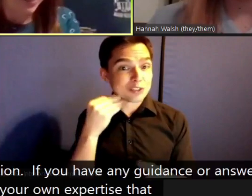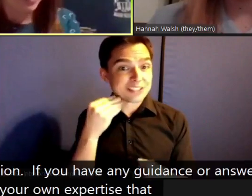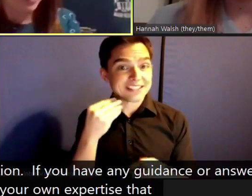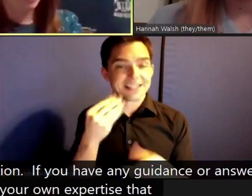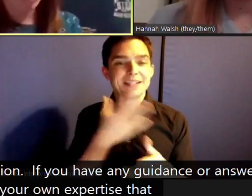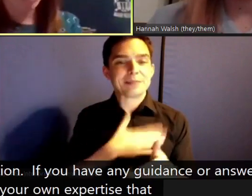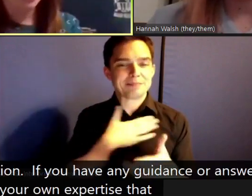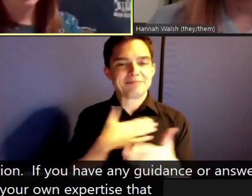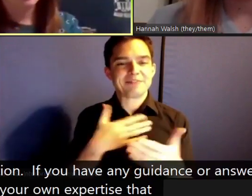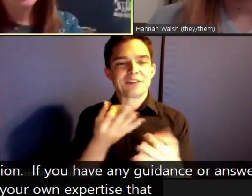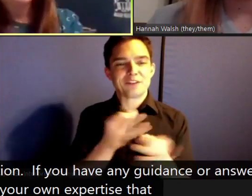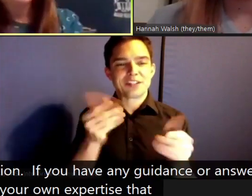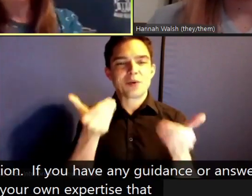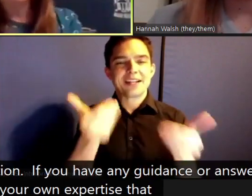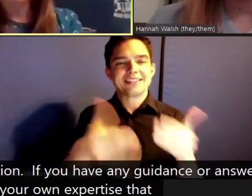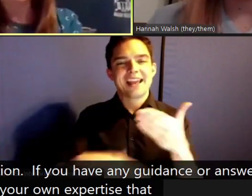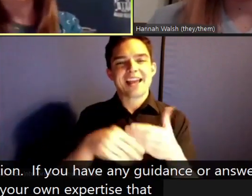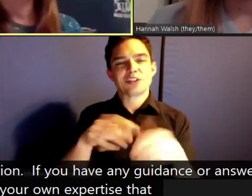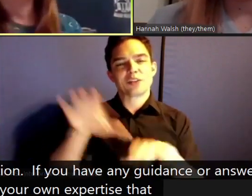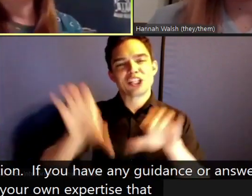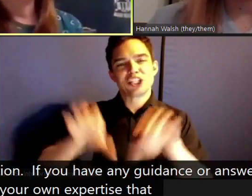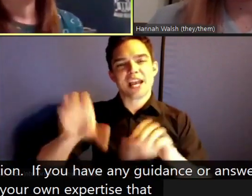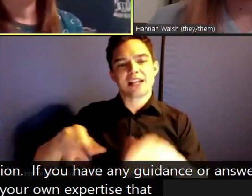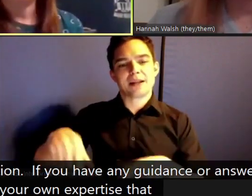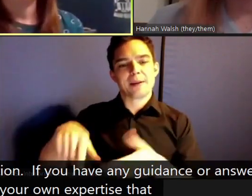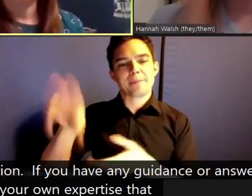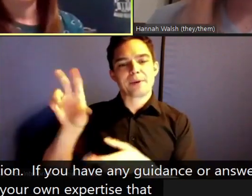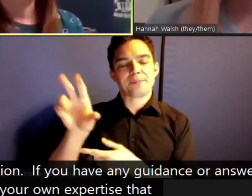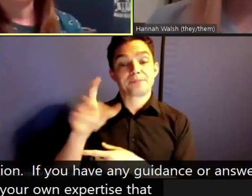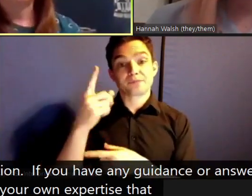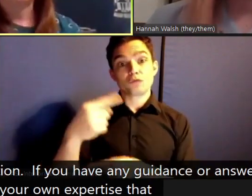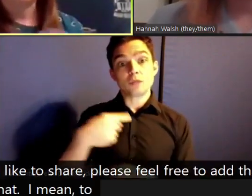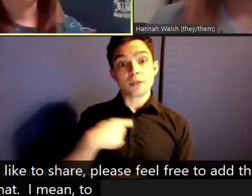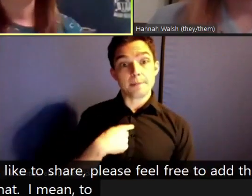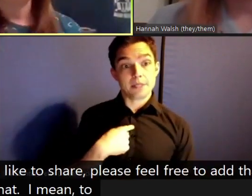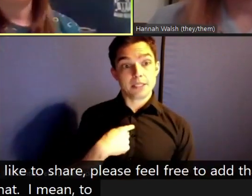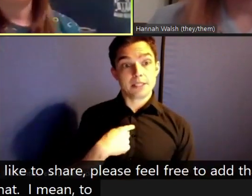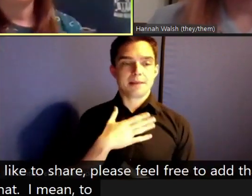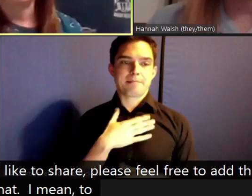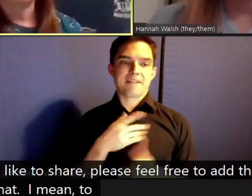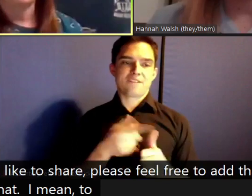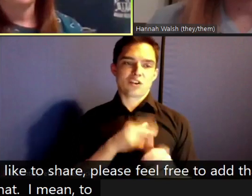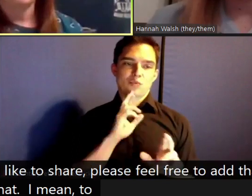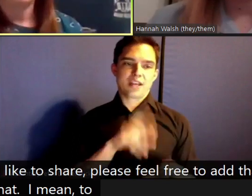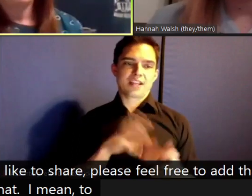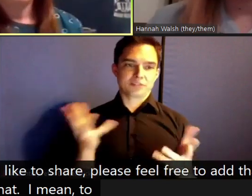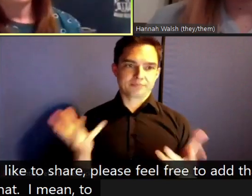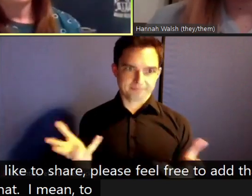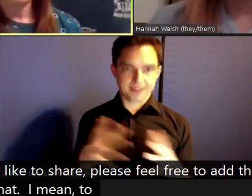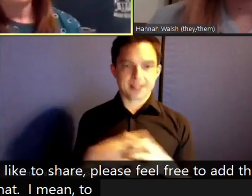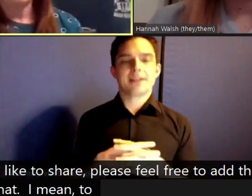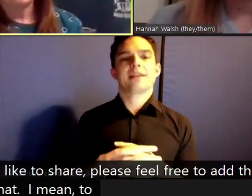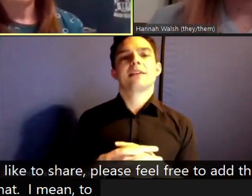add that to the chat. I mean, to me, it seems, and again, this is kind of my initial reaction, is that